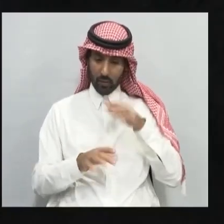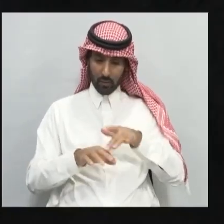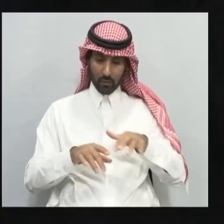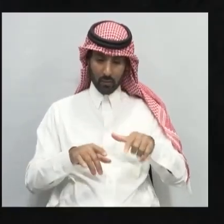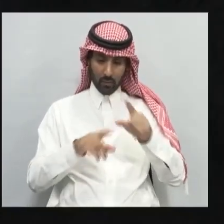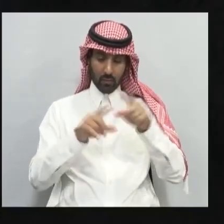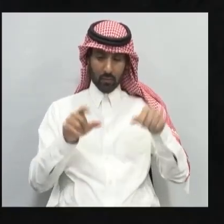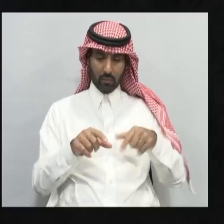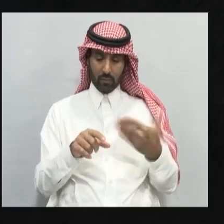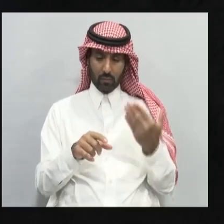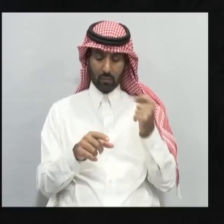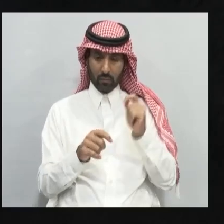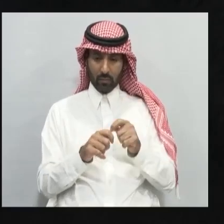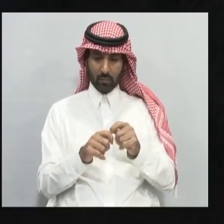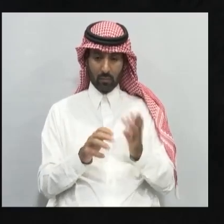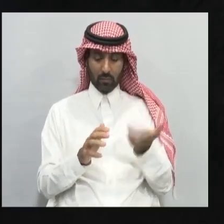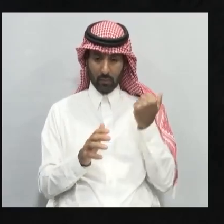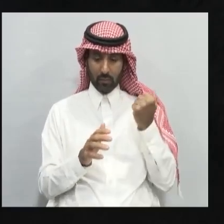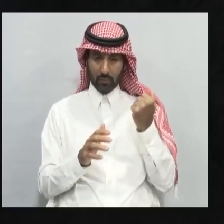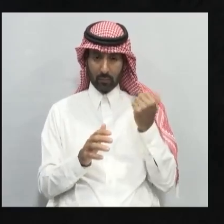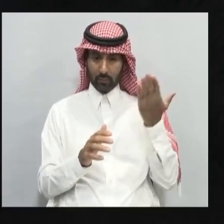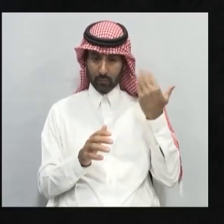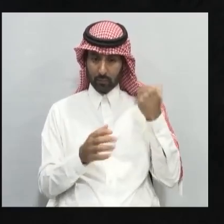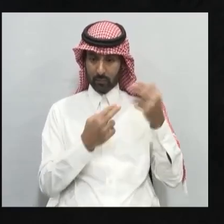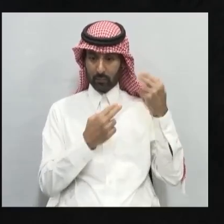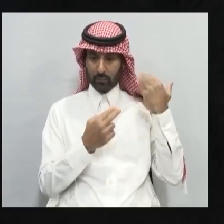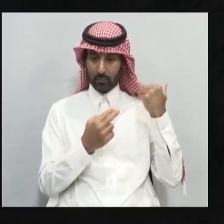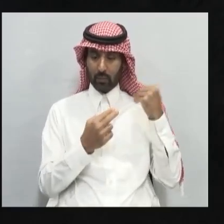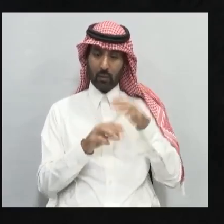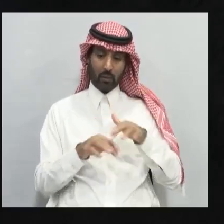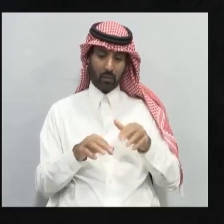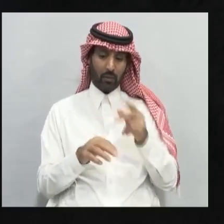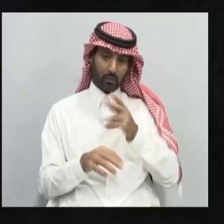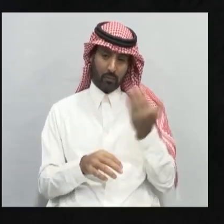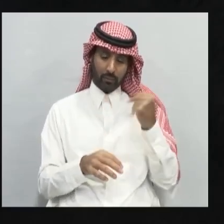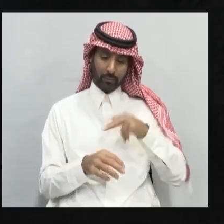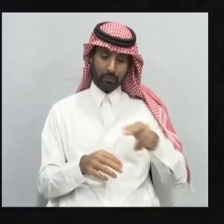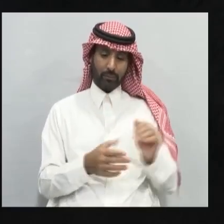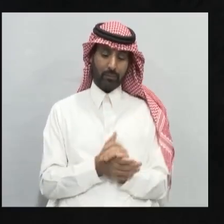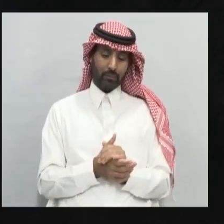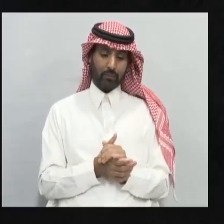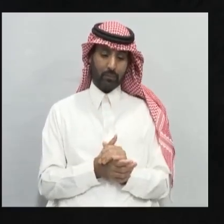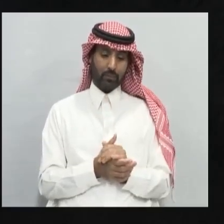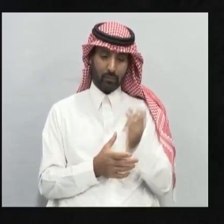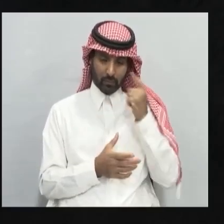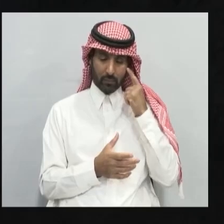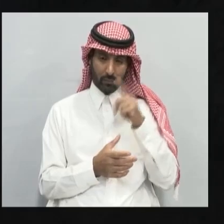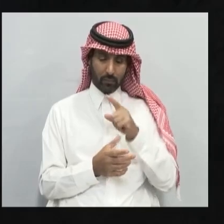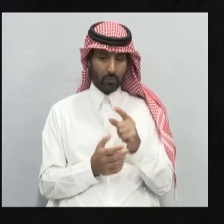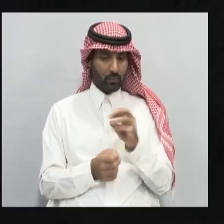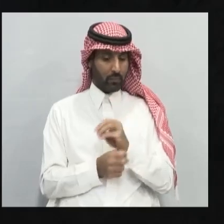invented computers in the past, our lives will look different today. Can you describe